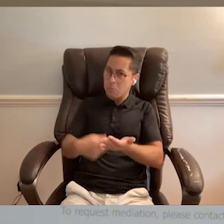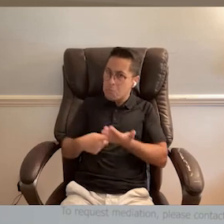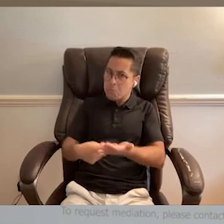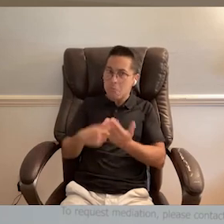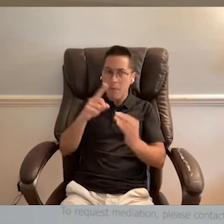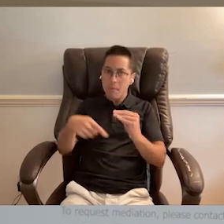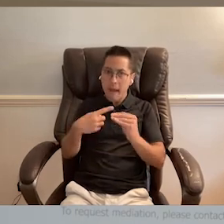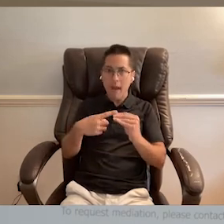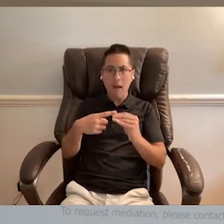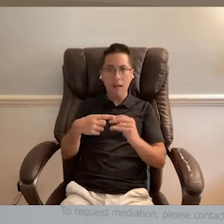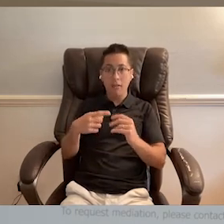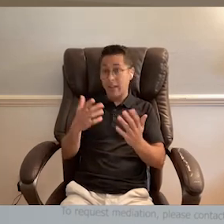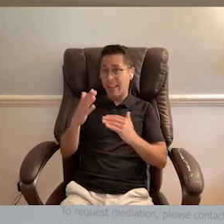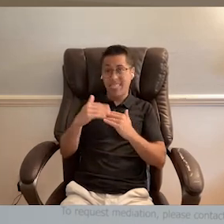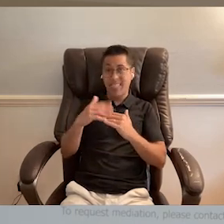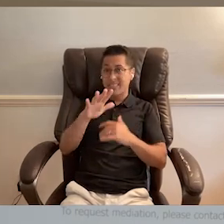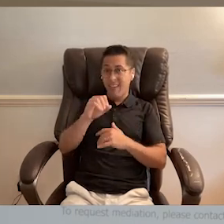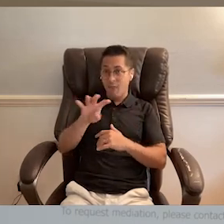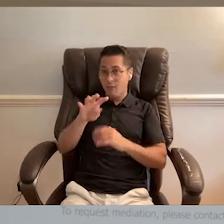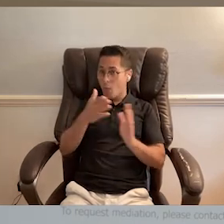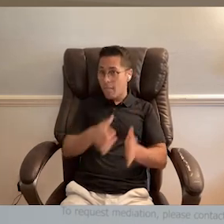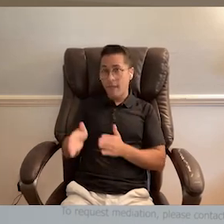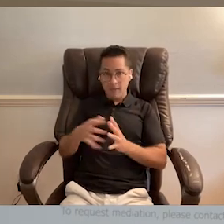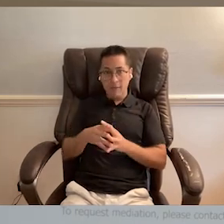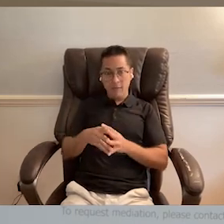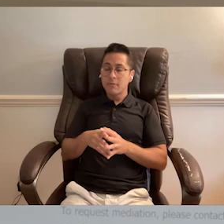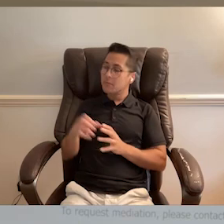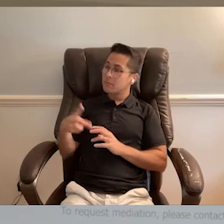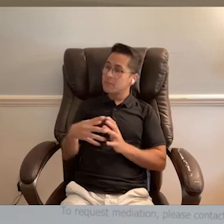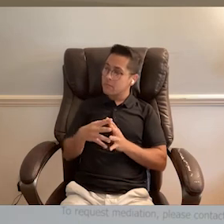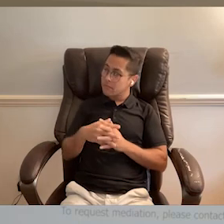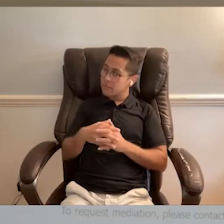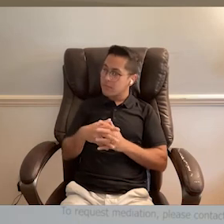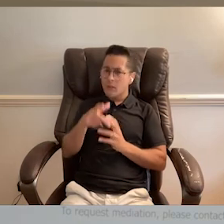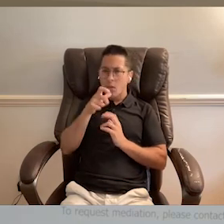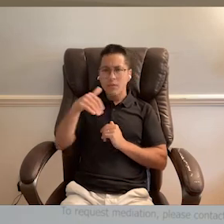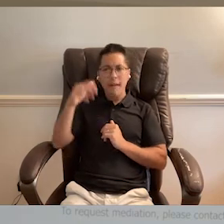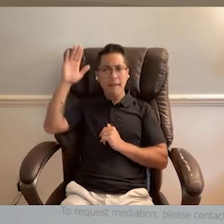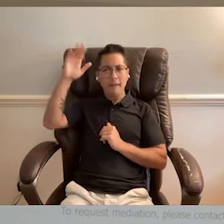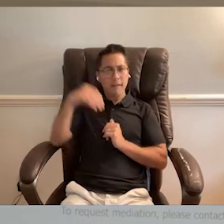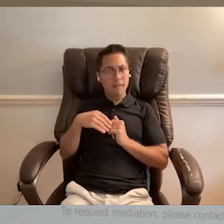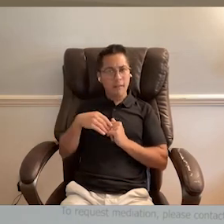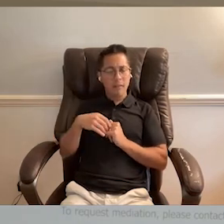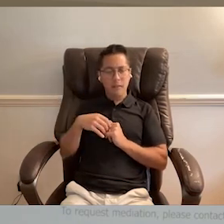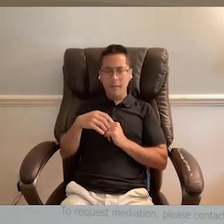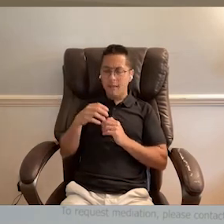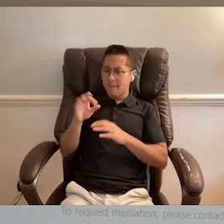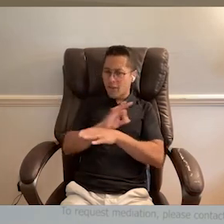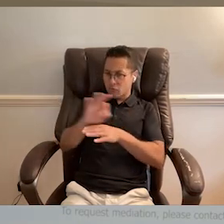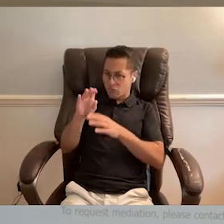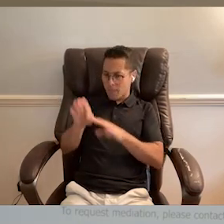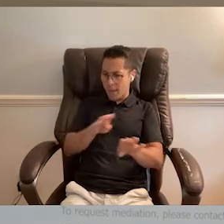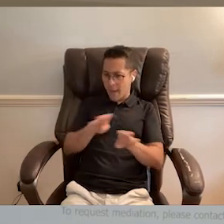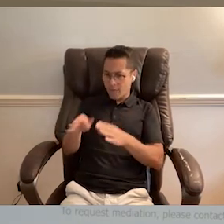least a 504 plan, okay? Who hasn't? Functional behavior plans. If it takes the